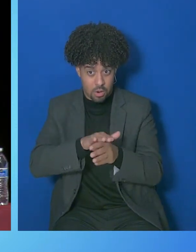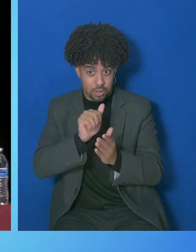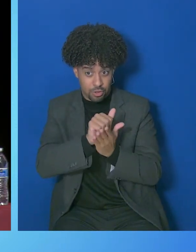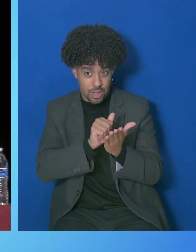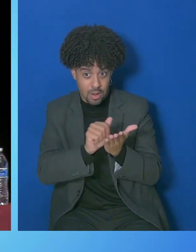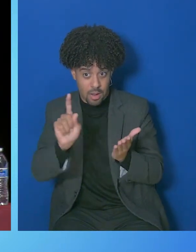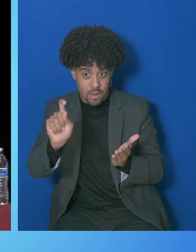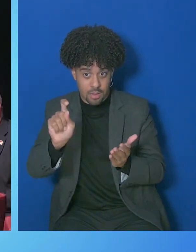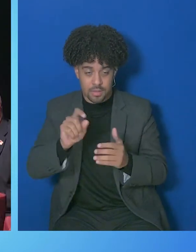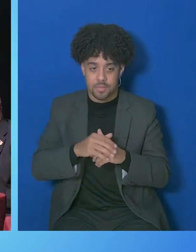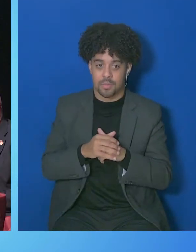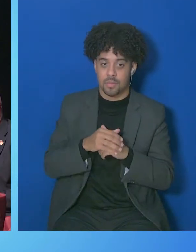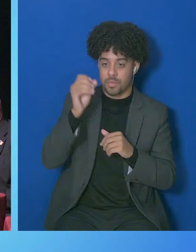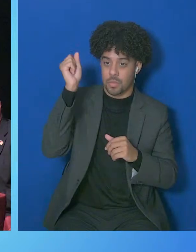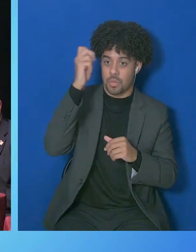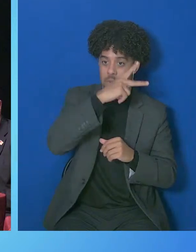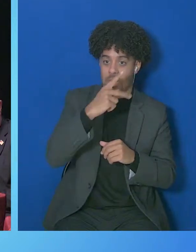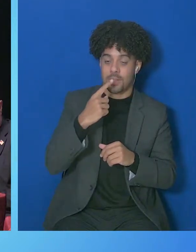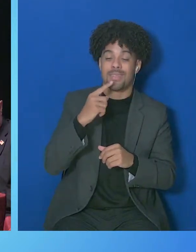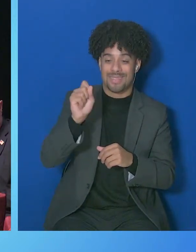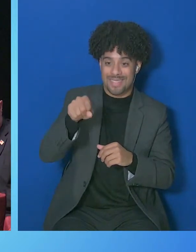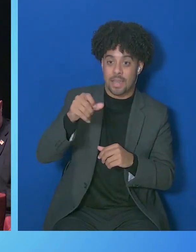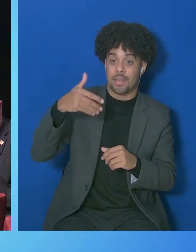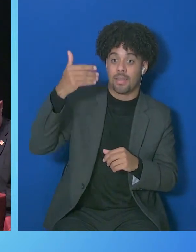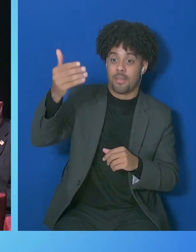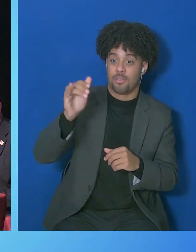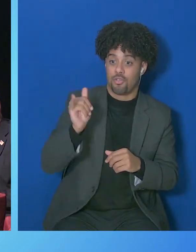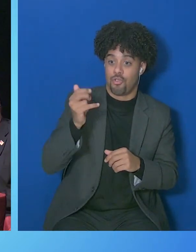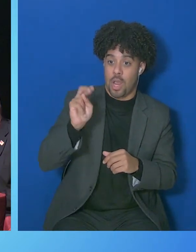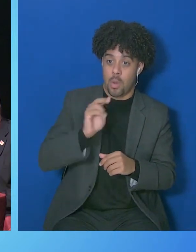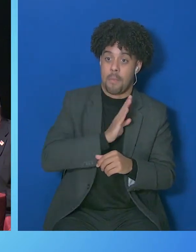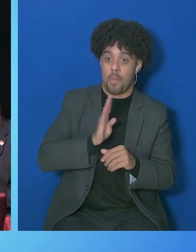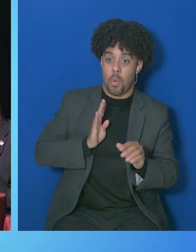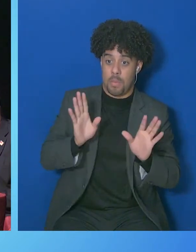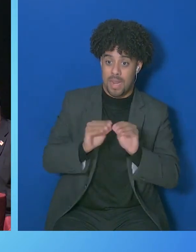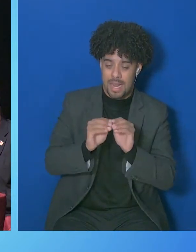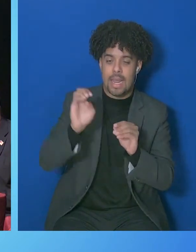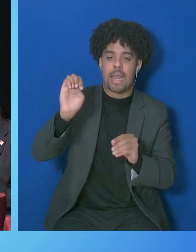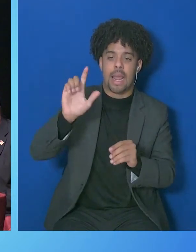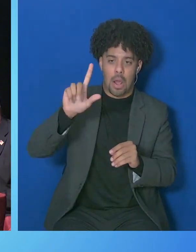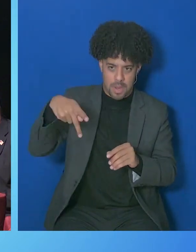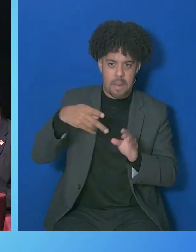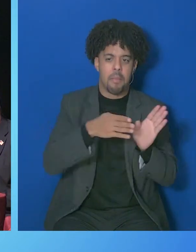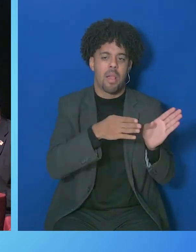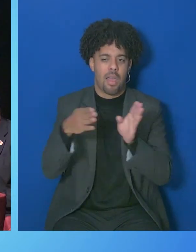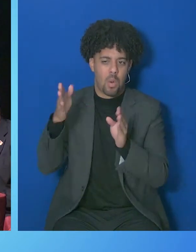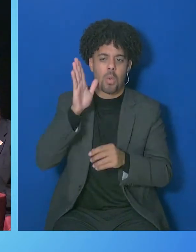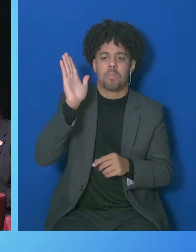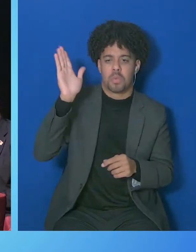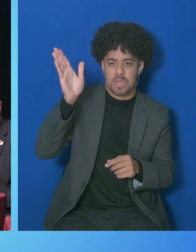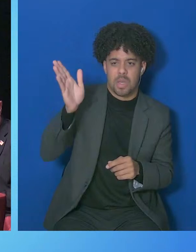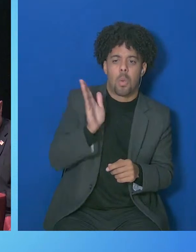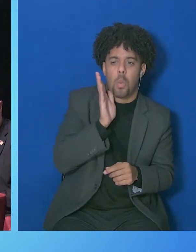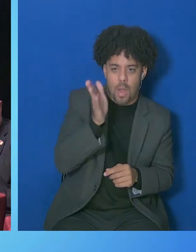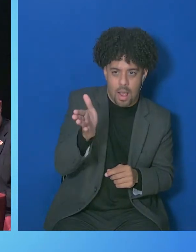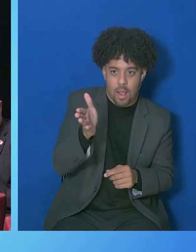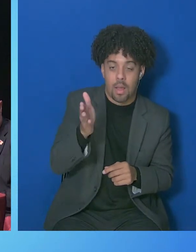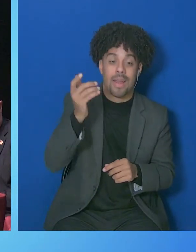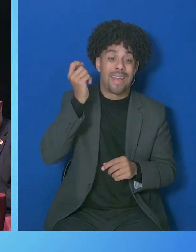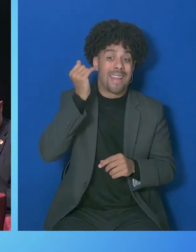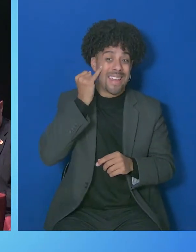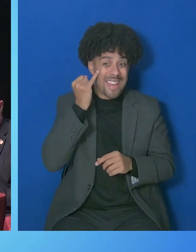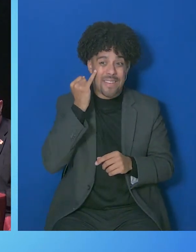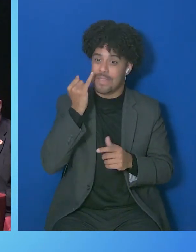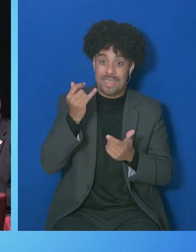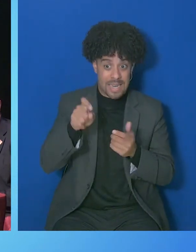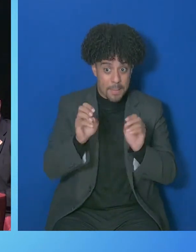planning to present in depth in January, and then after that, if we need to consider another work study, we can do